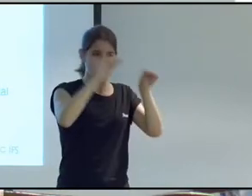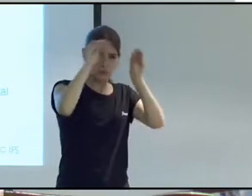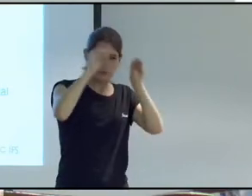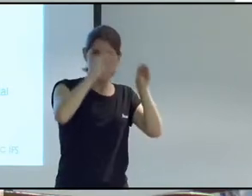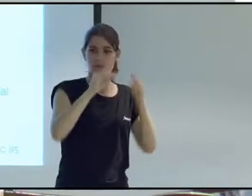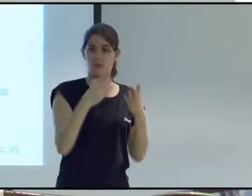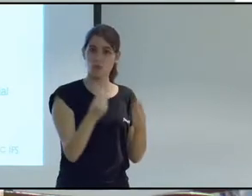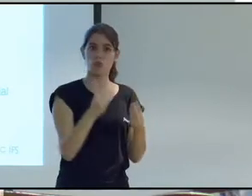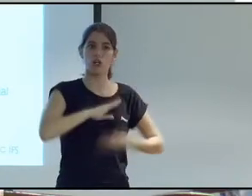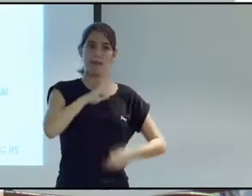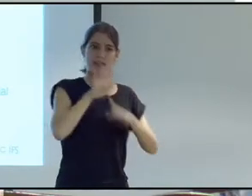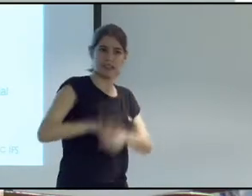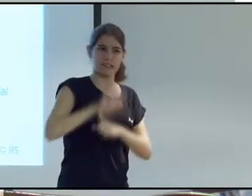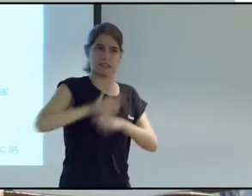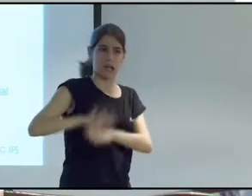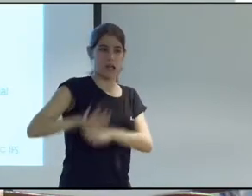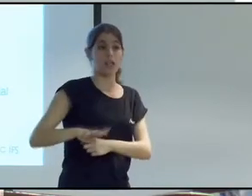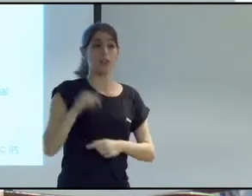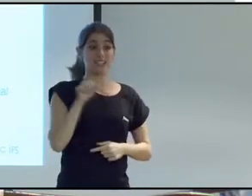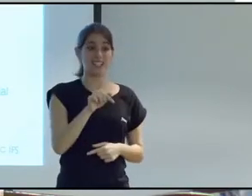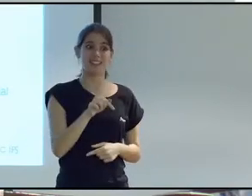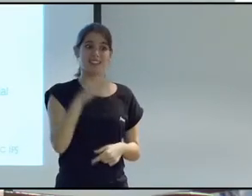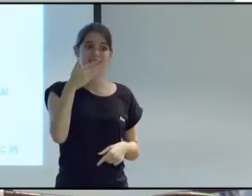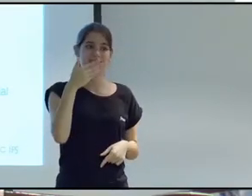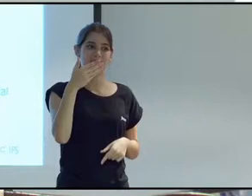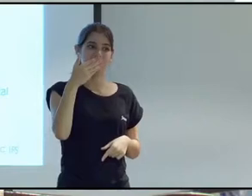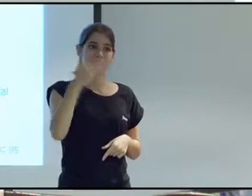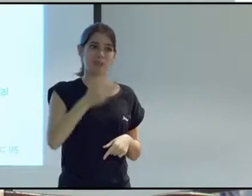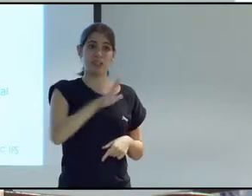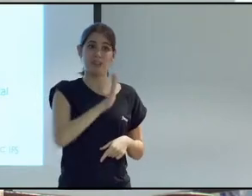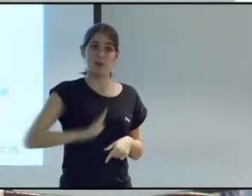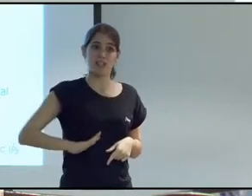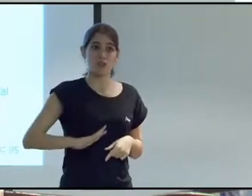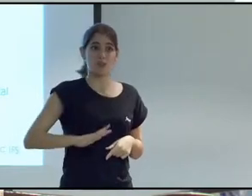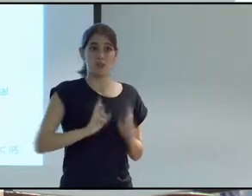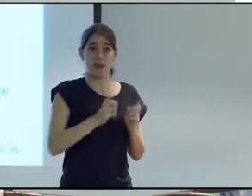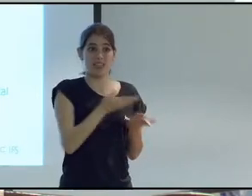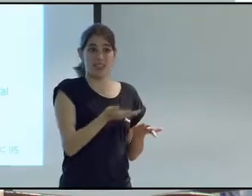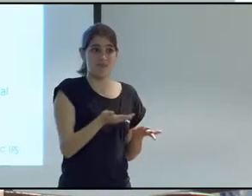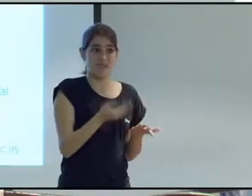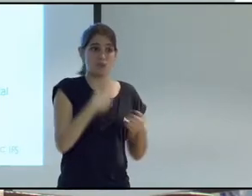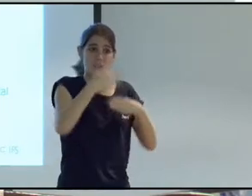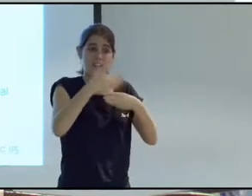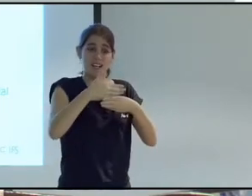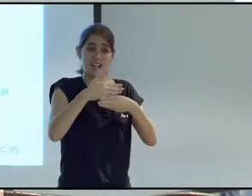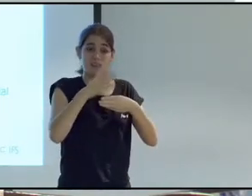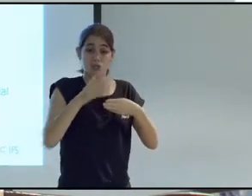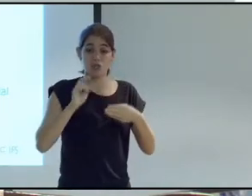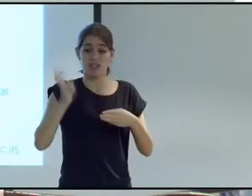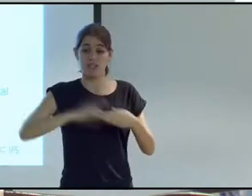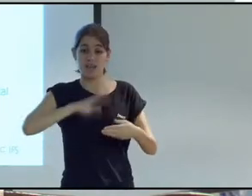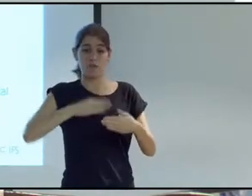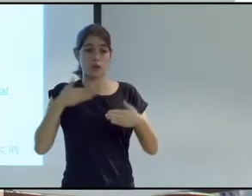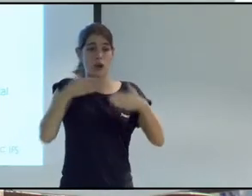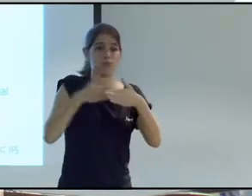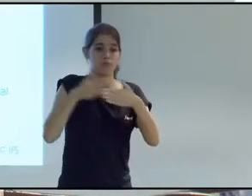and so many different ways, well, I think that for the moment that this is a barrier that